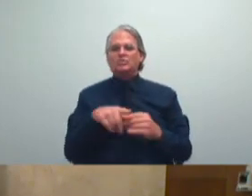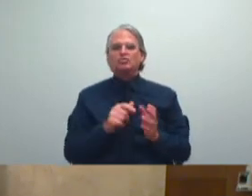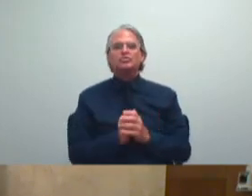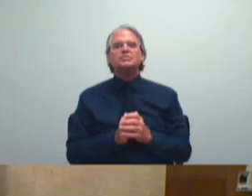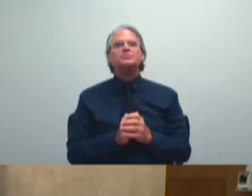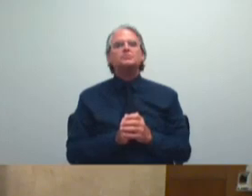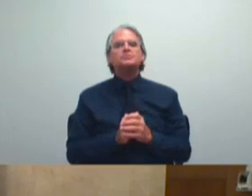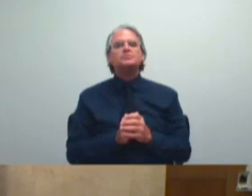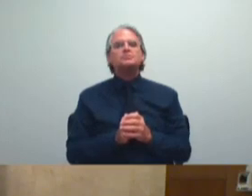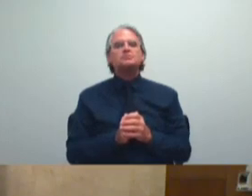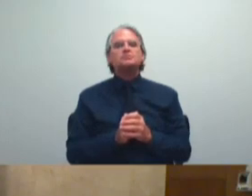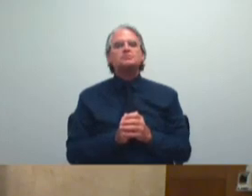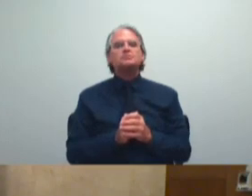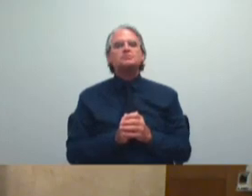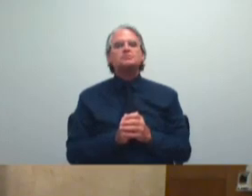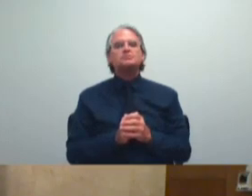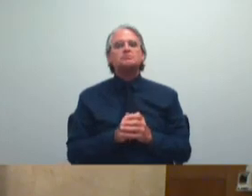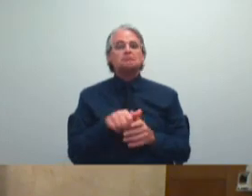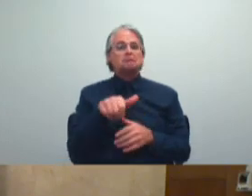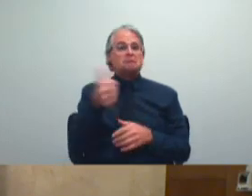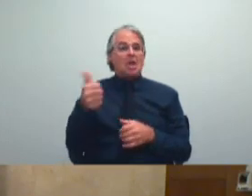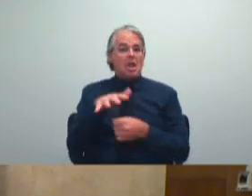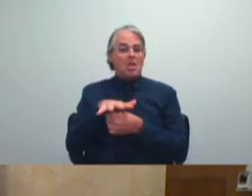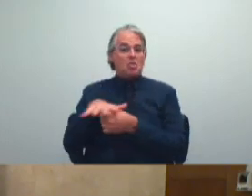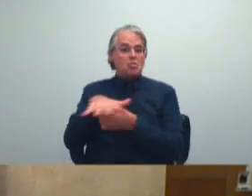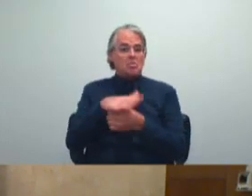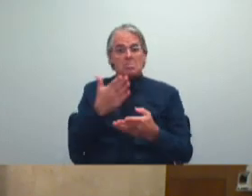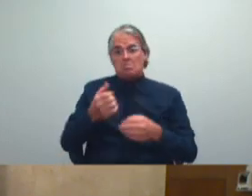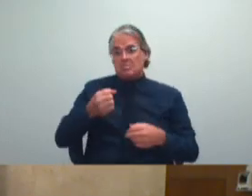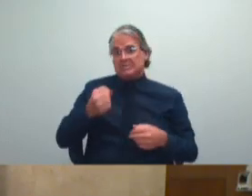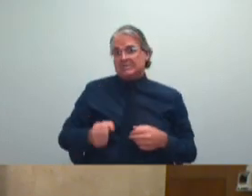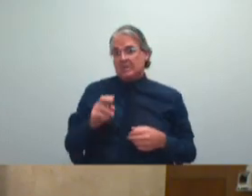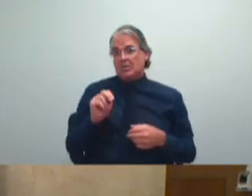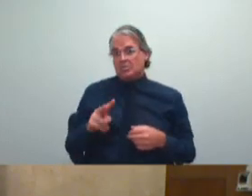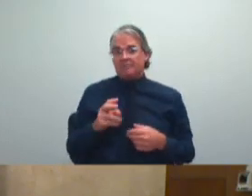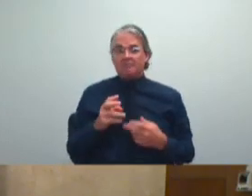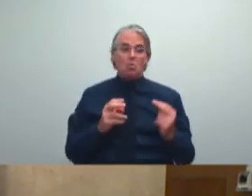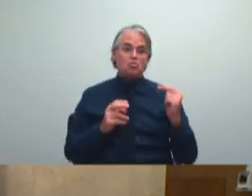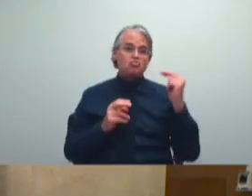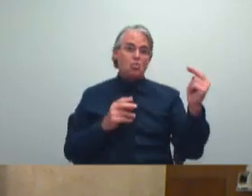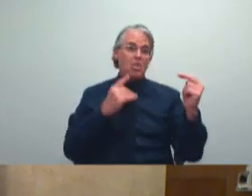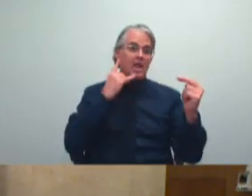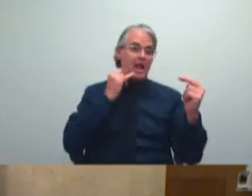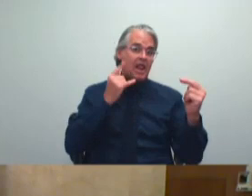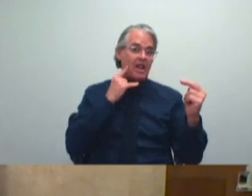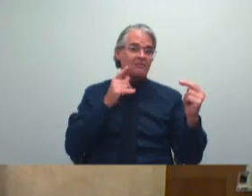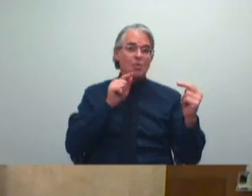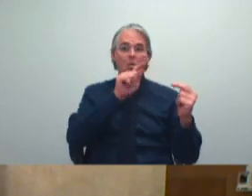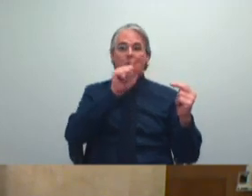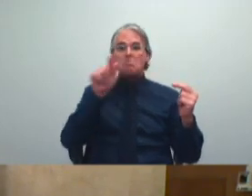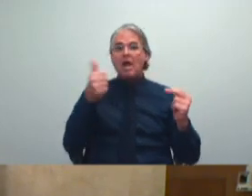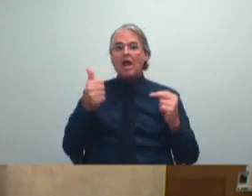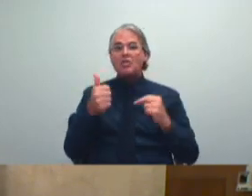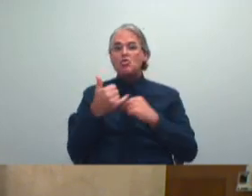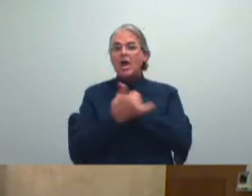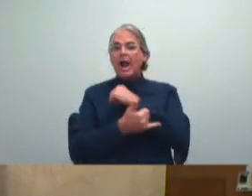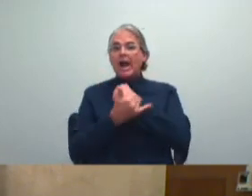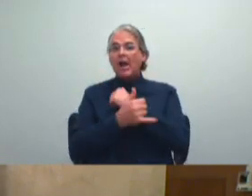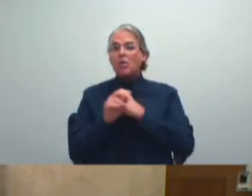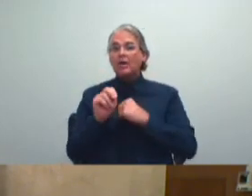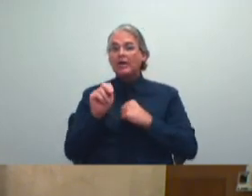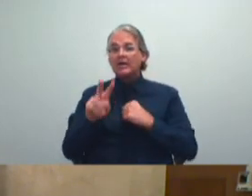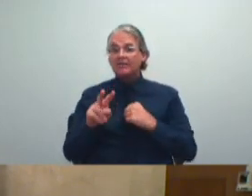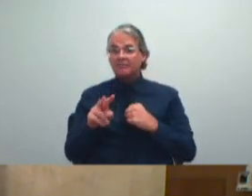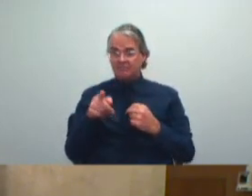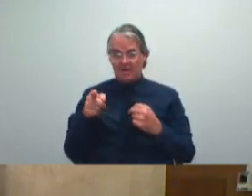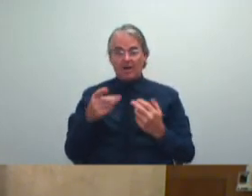from, other regions, maybe Southern Nevada, Northern California, any other counties in Nevada that are looking to adopt